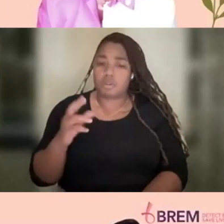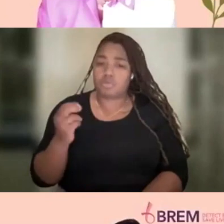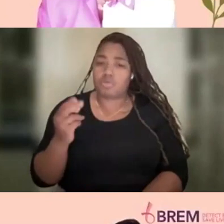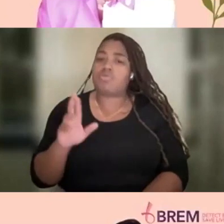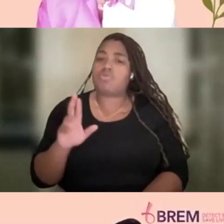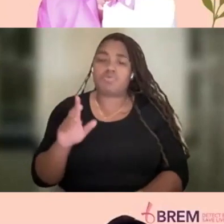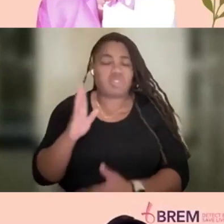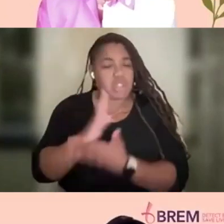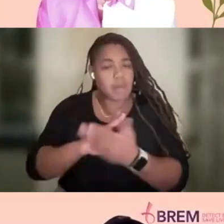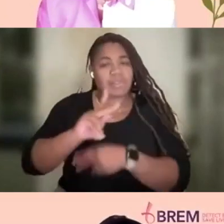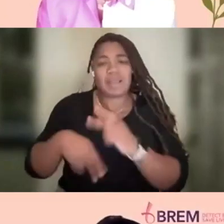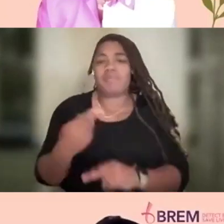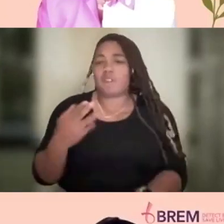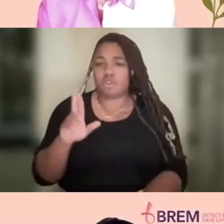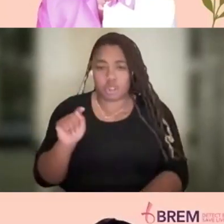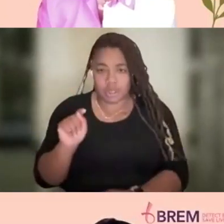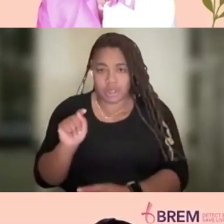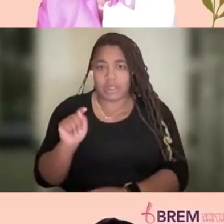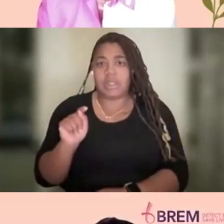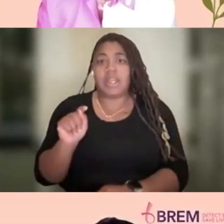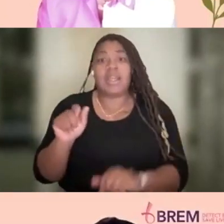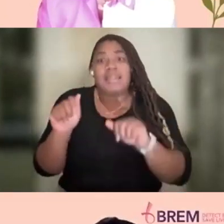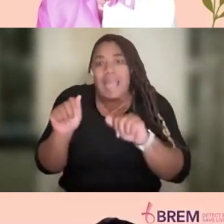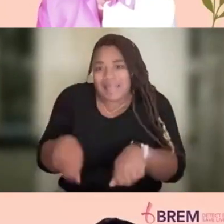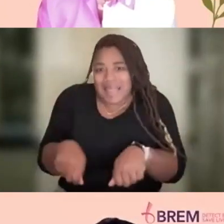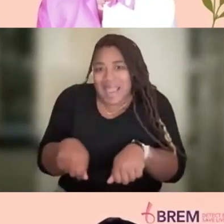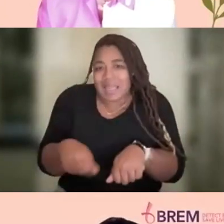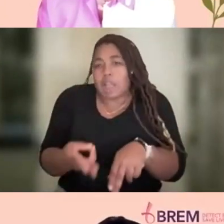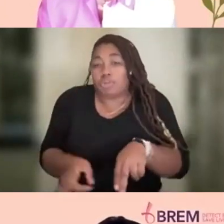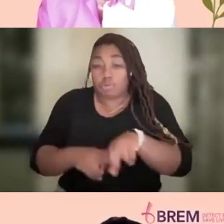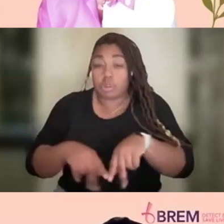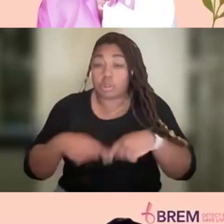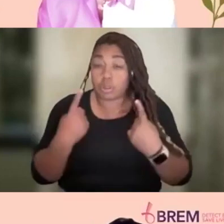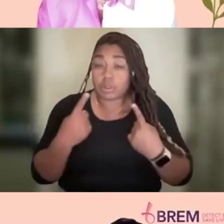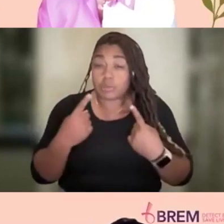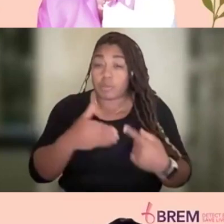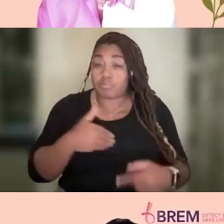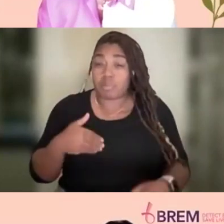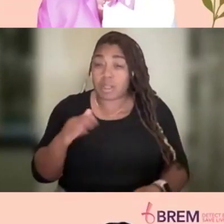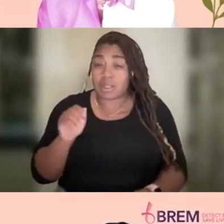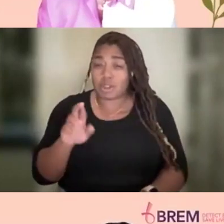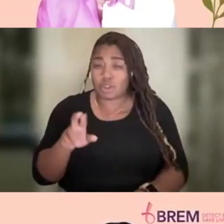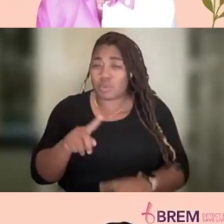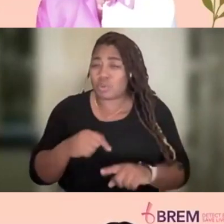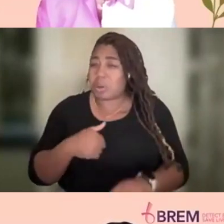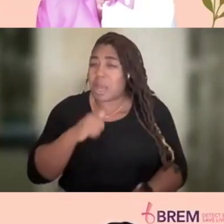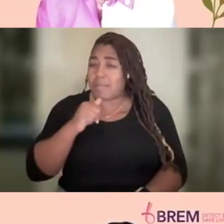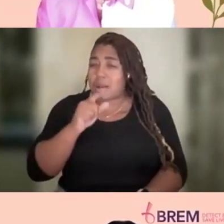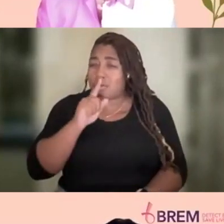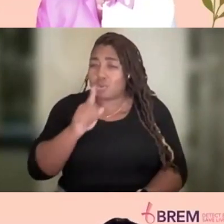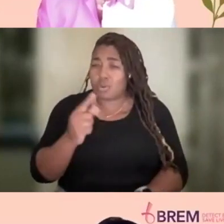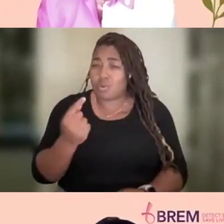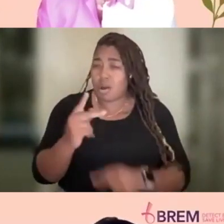replacement therapy that can increase your risk for breast cancer. So I'm not sure in regards to what type of